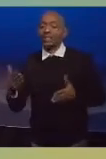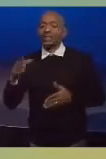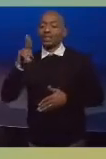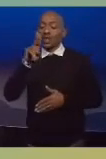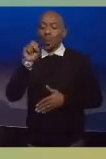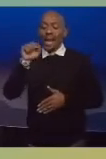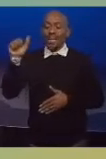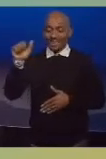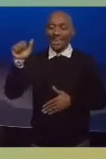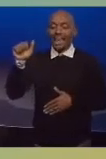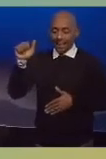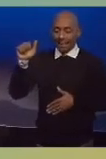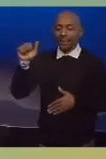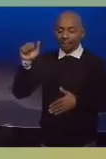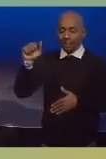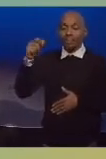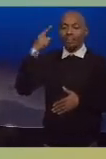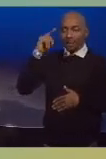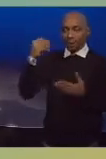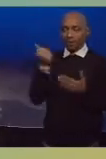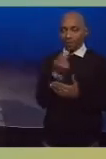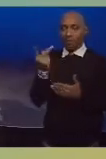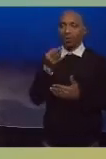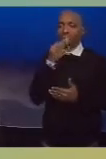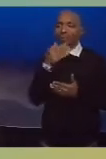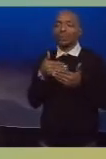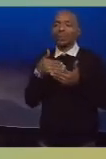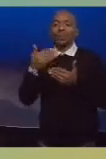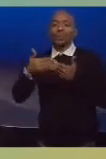months that can help